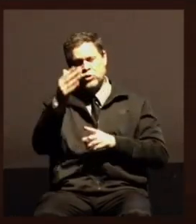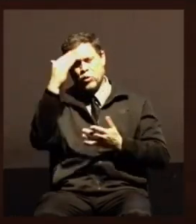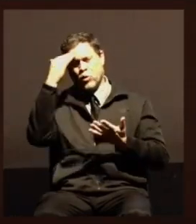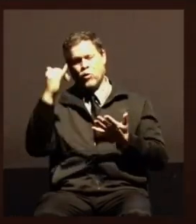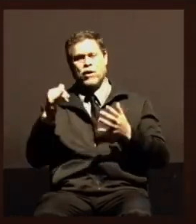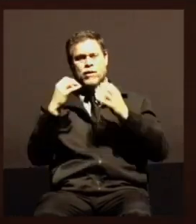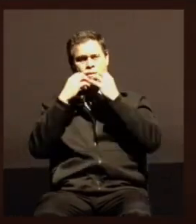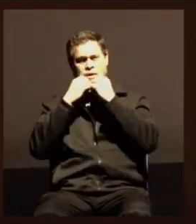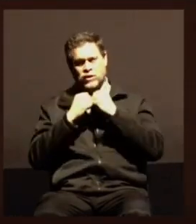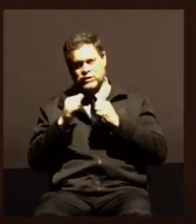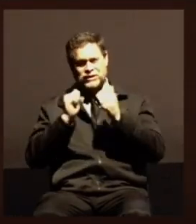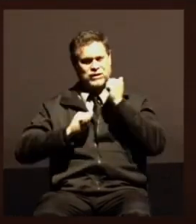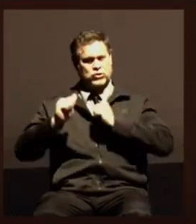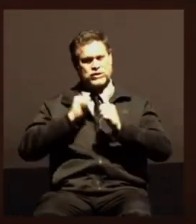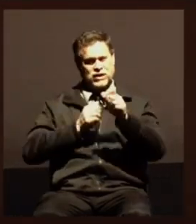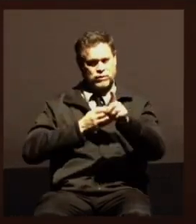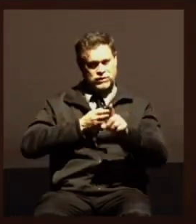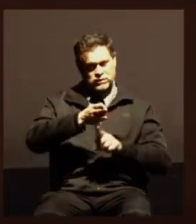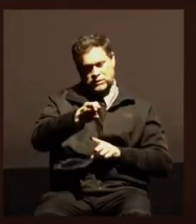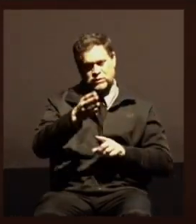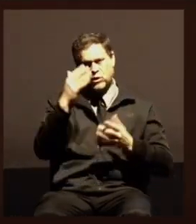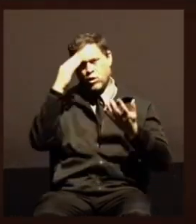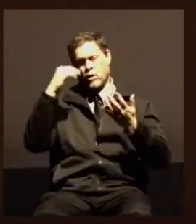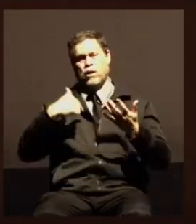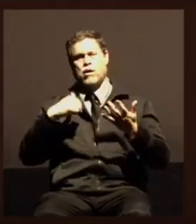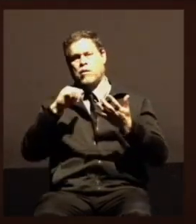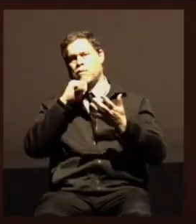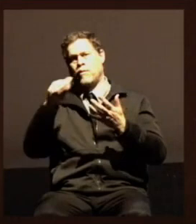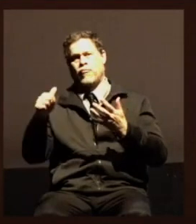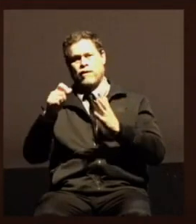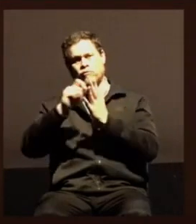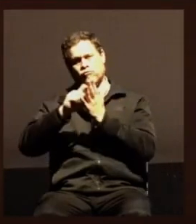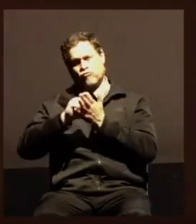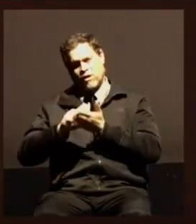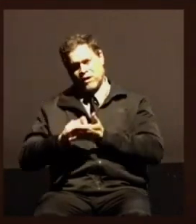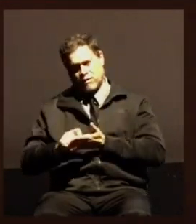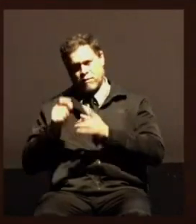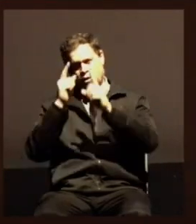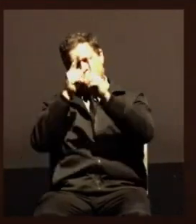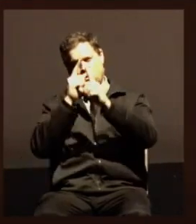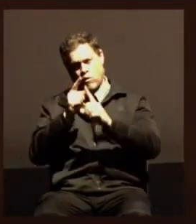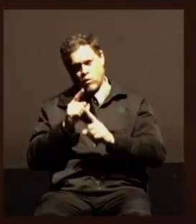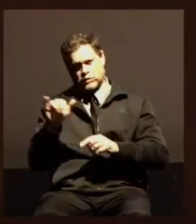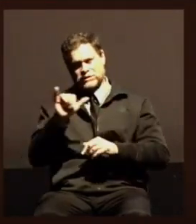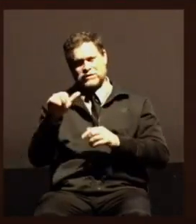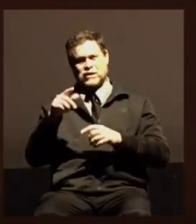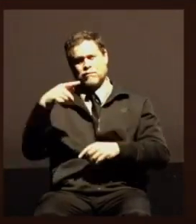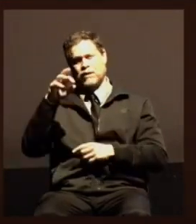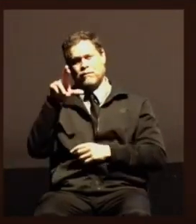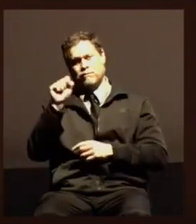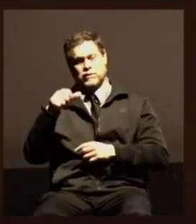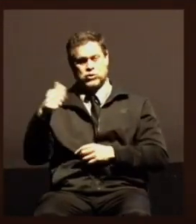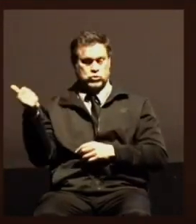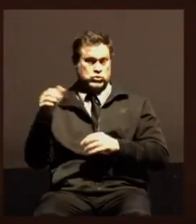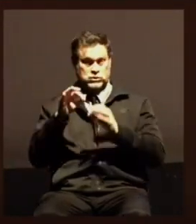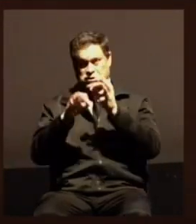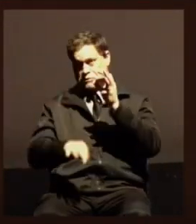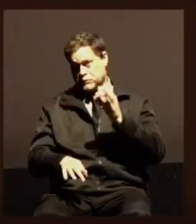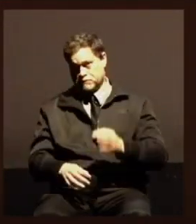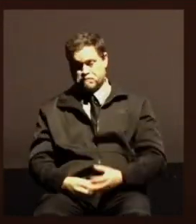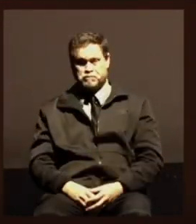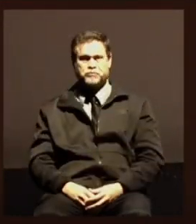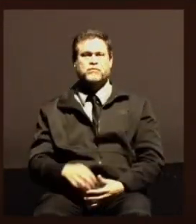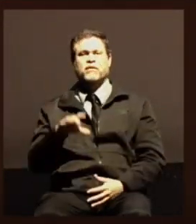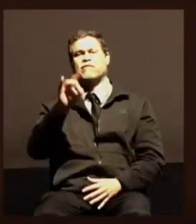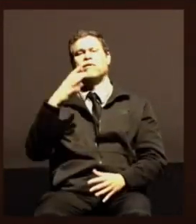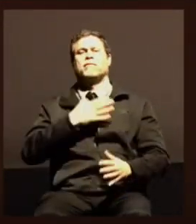in entertainment business? Or why am I not writing my goals down like my peers are? You know, something as simple as that, okay? When